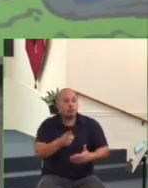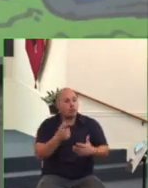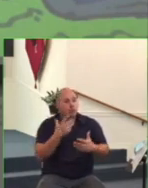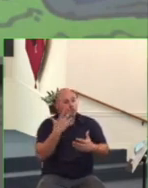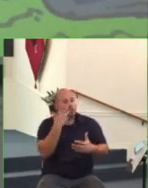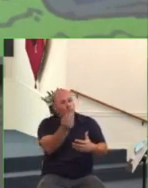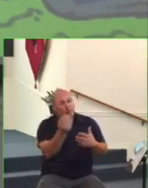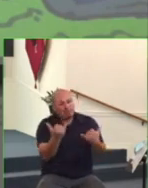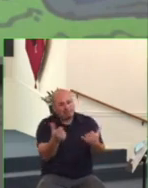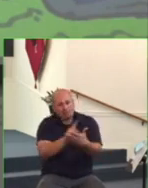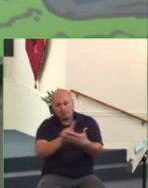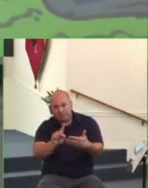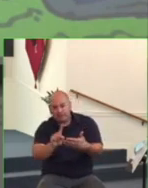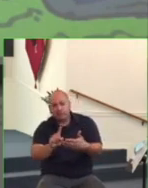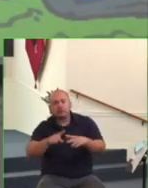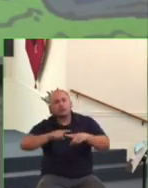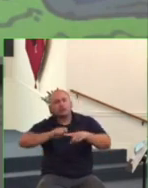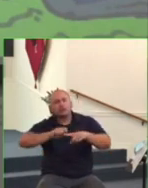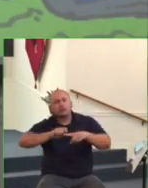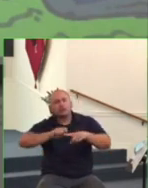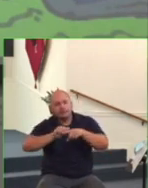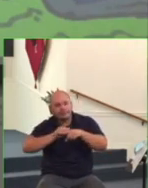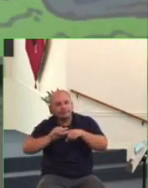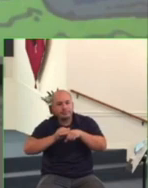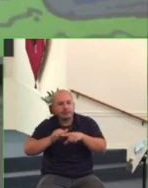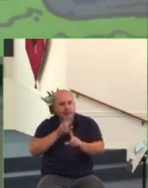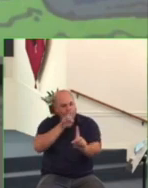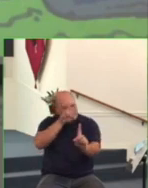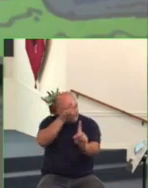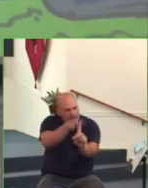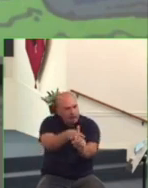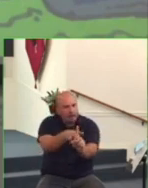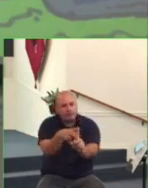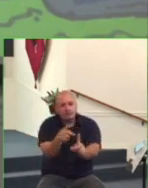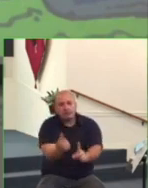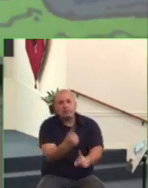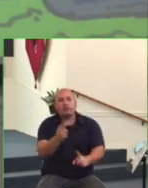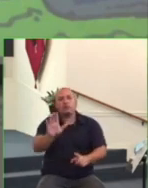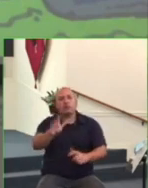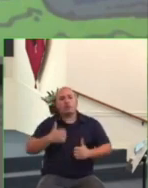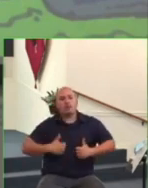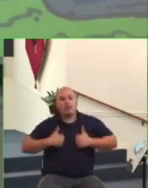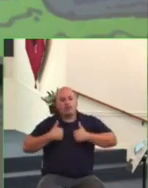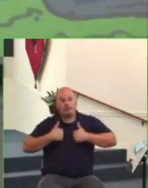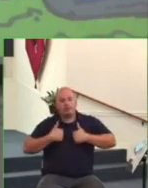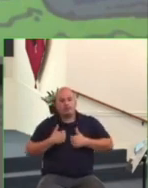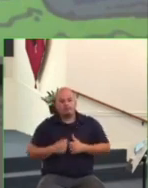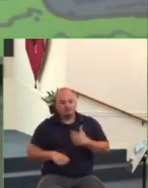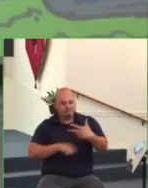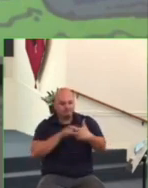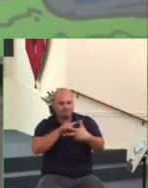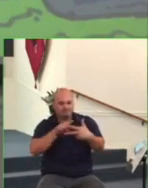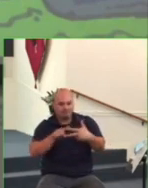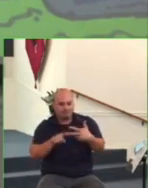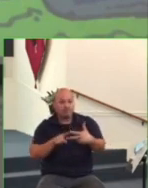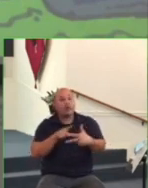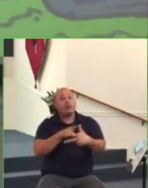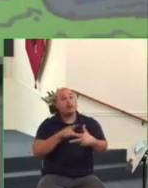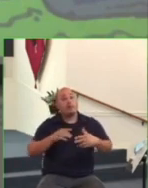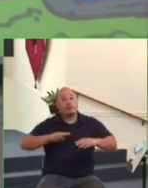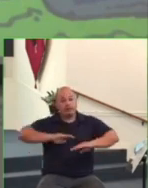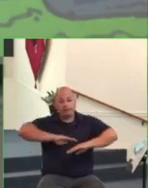place. Be content as you walk with God. Love your enemies and show mercy to those who don't deserve